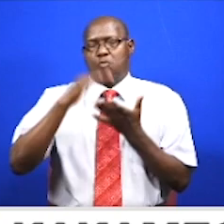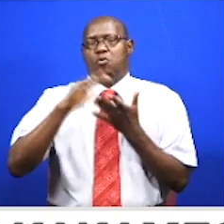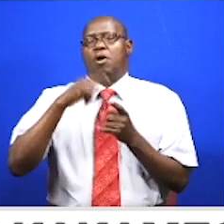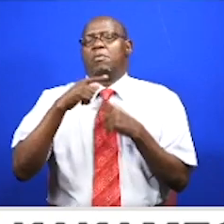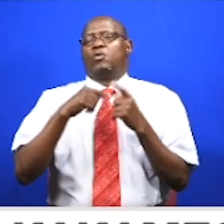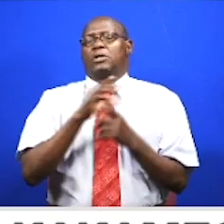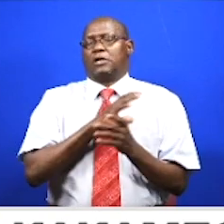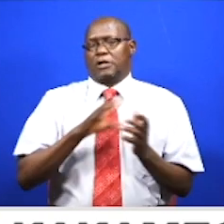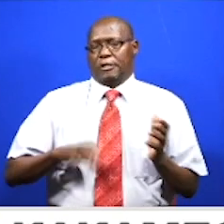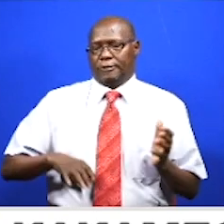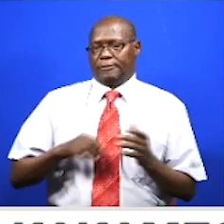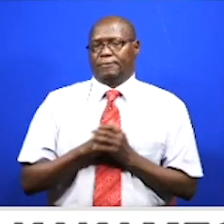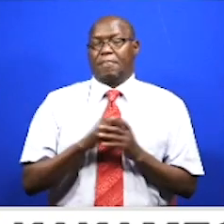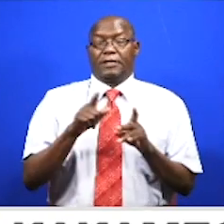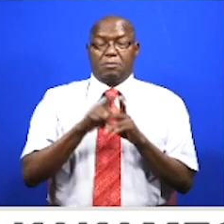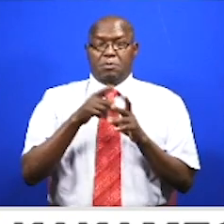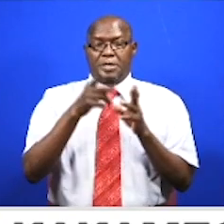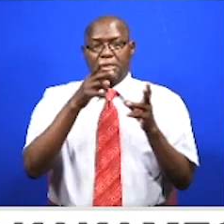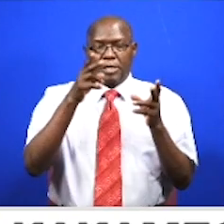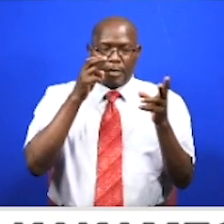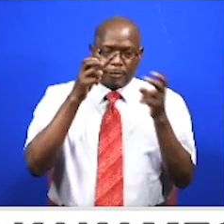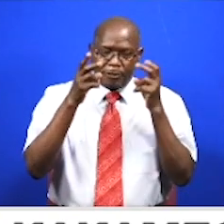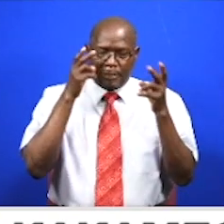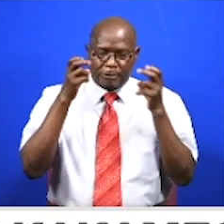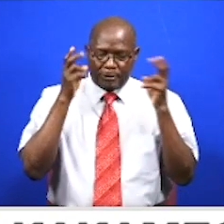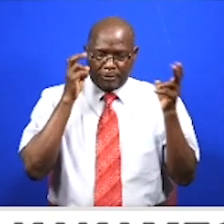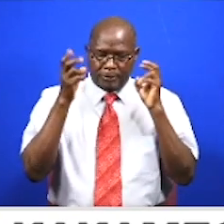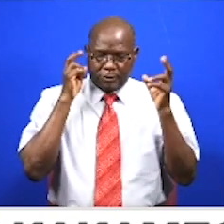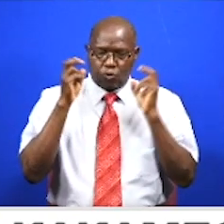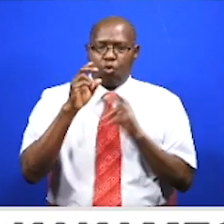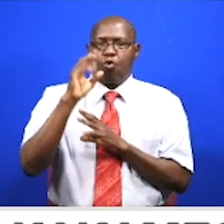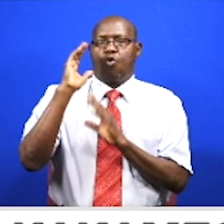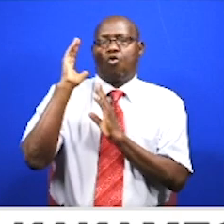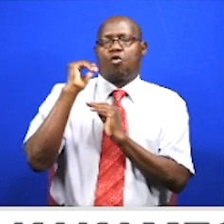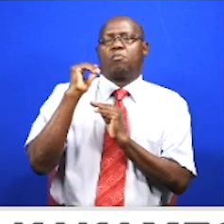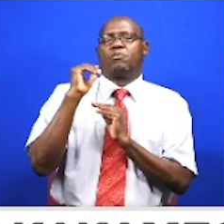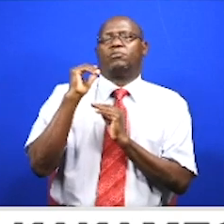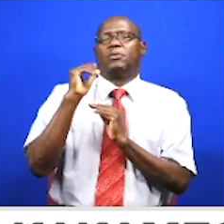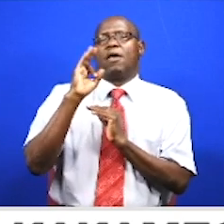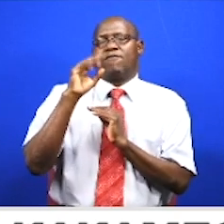Christ. I've been listening to Hope FM since